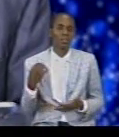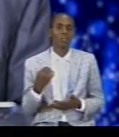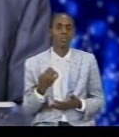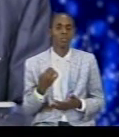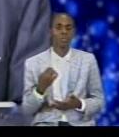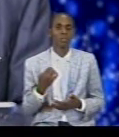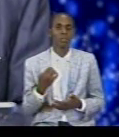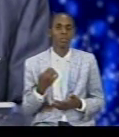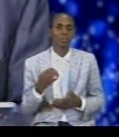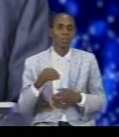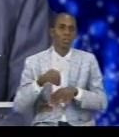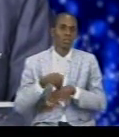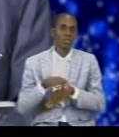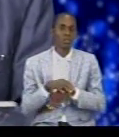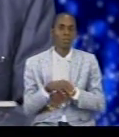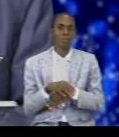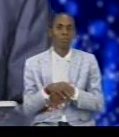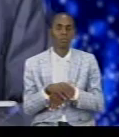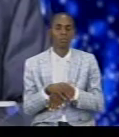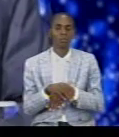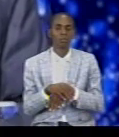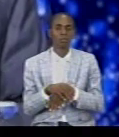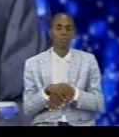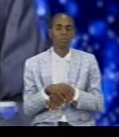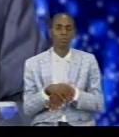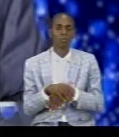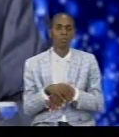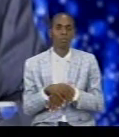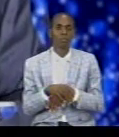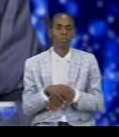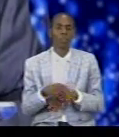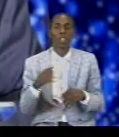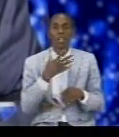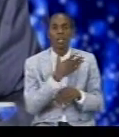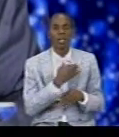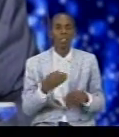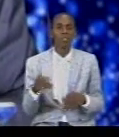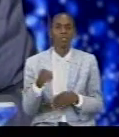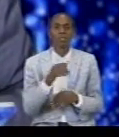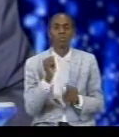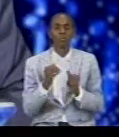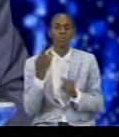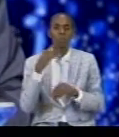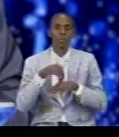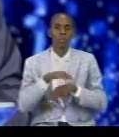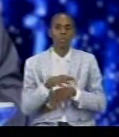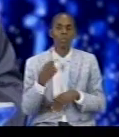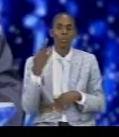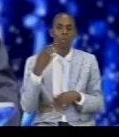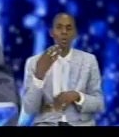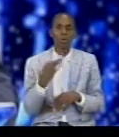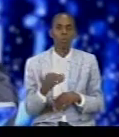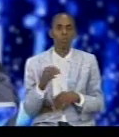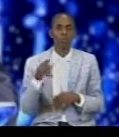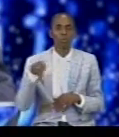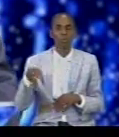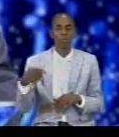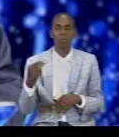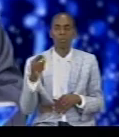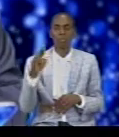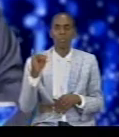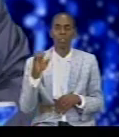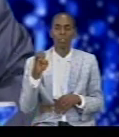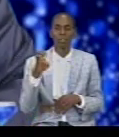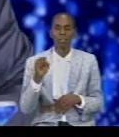as said the prophet Isaiah. And they which were sent were Pharisees, and they asked him and said unto him, "Why